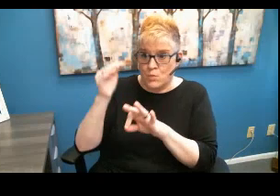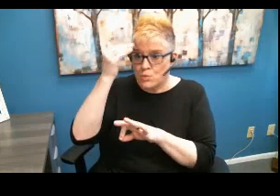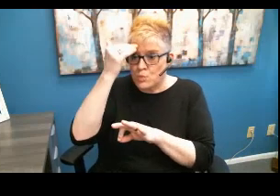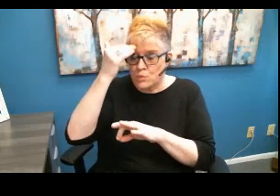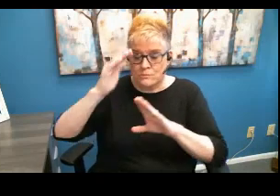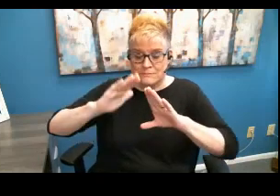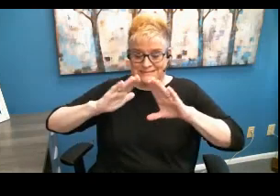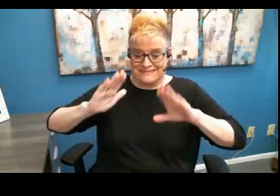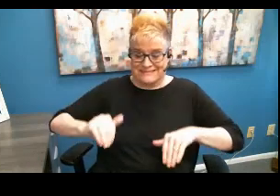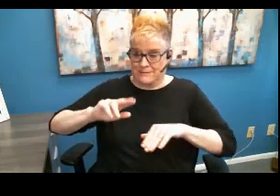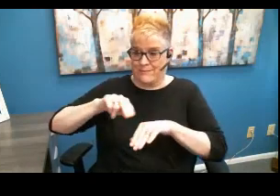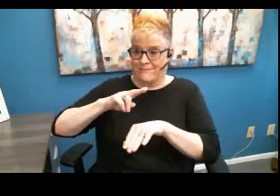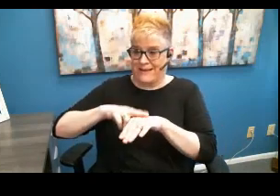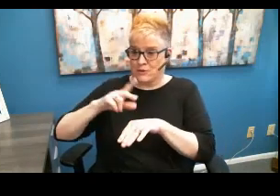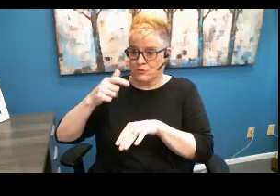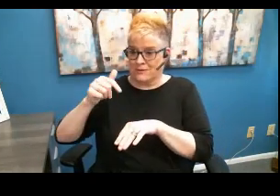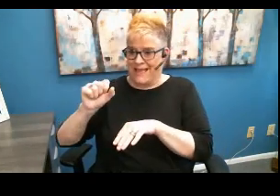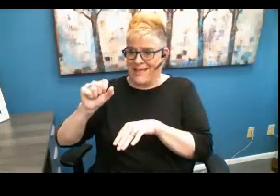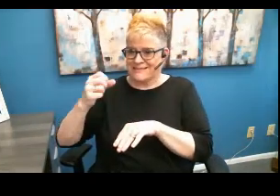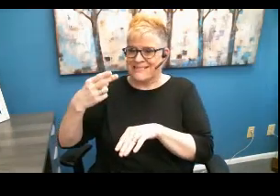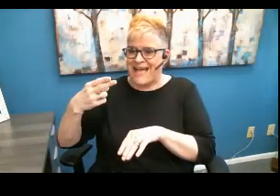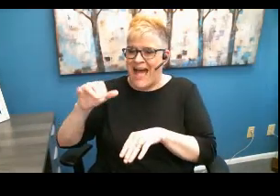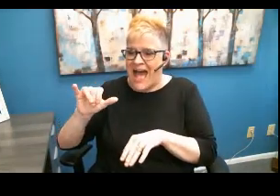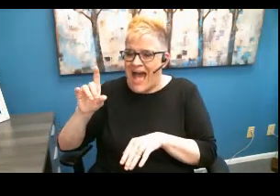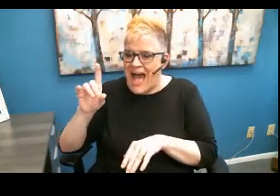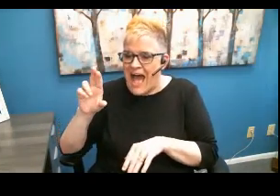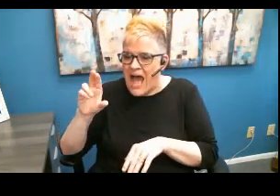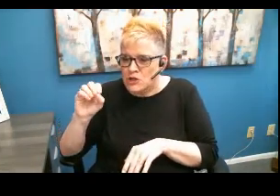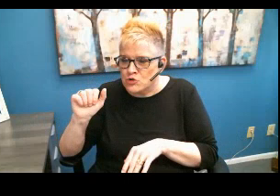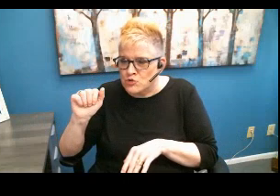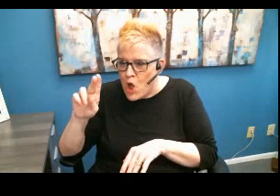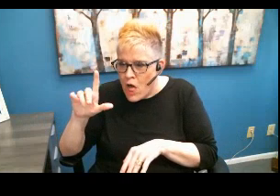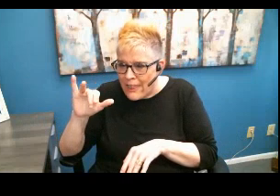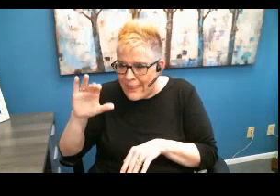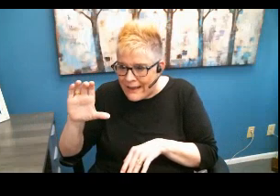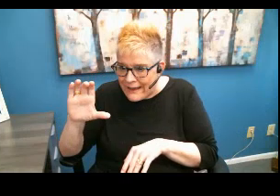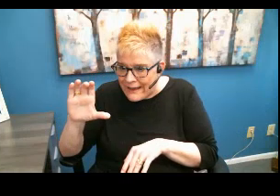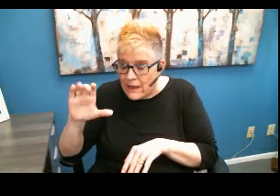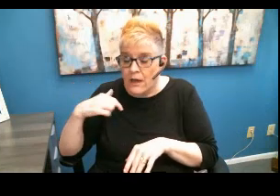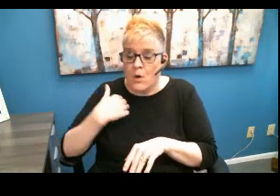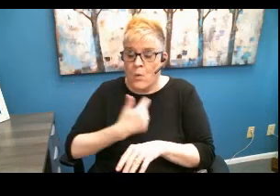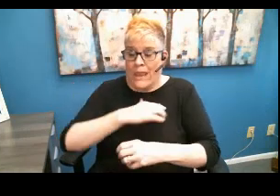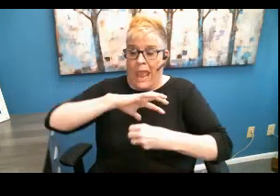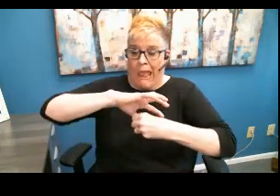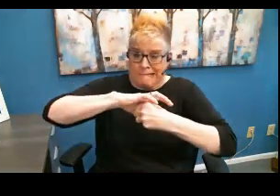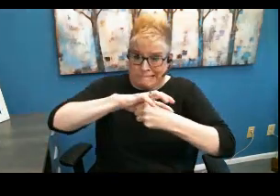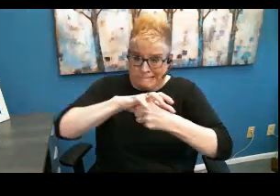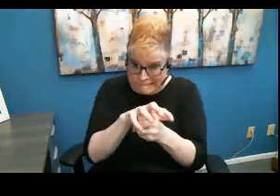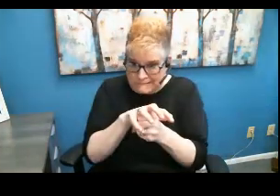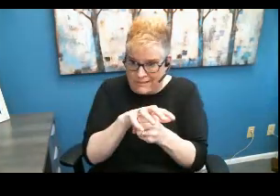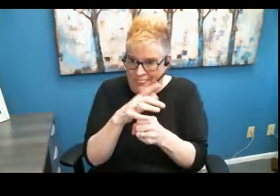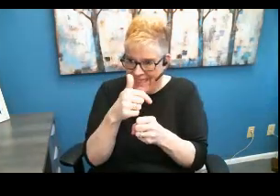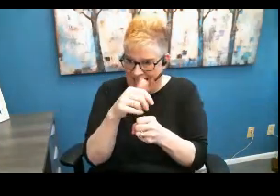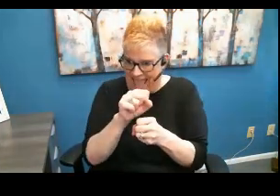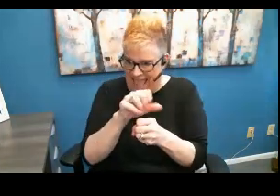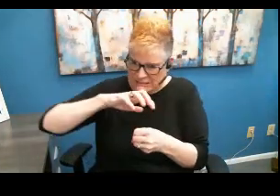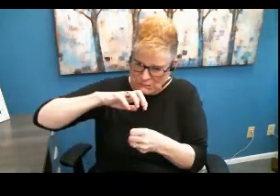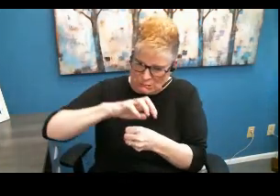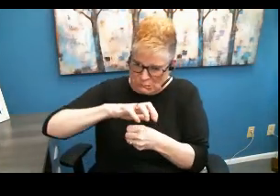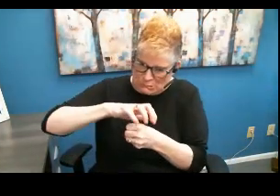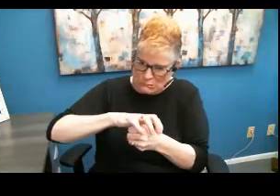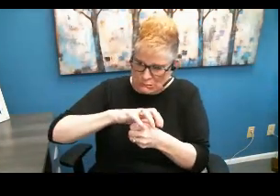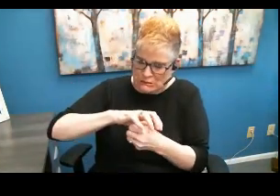natural gas is a hydraulic system. So we compress the gas, and you maybe initially, for